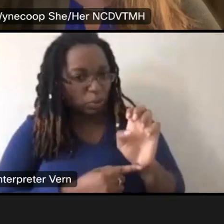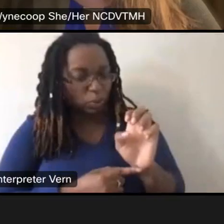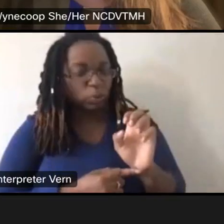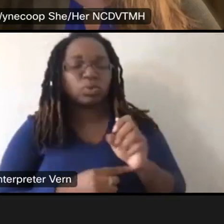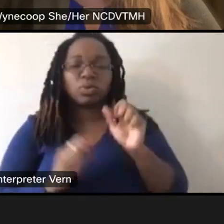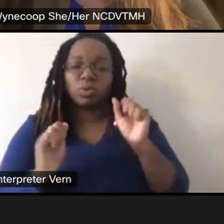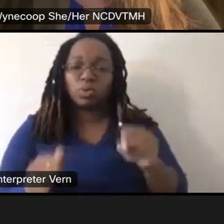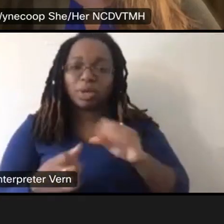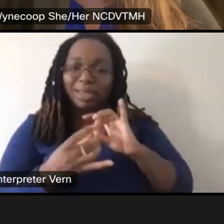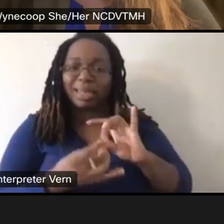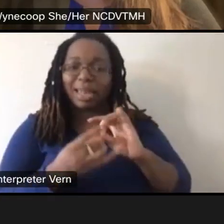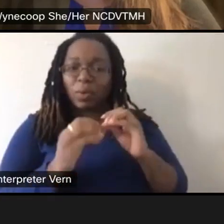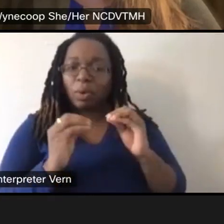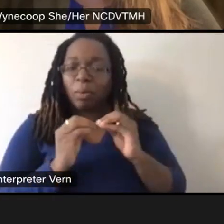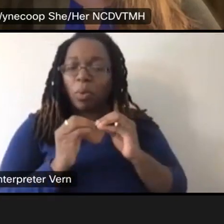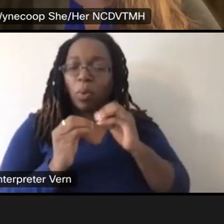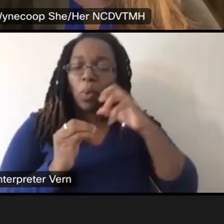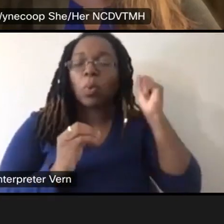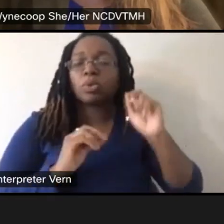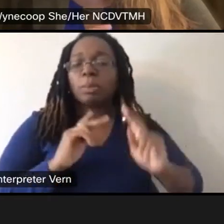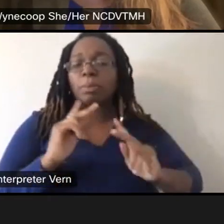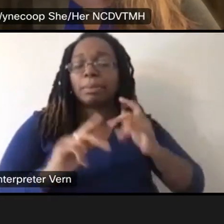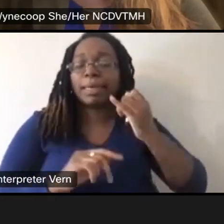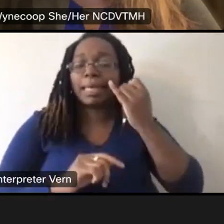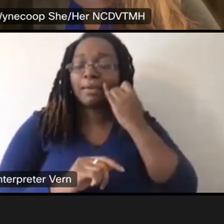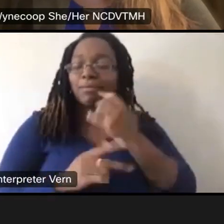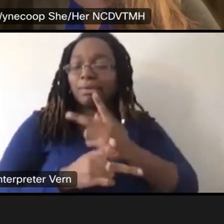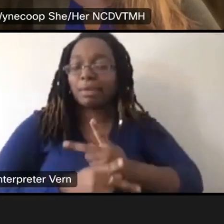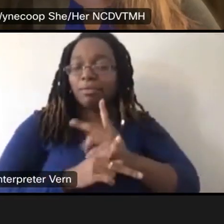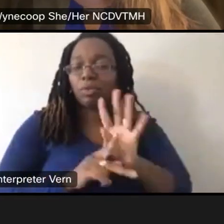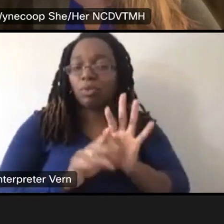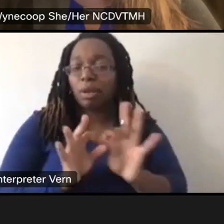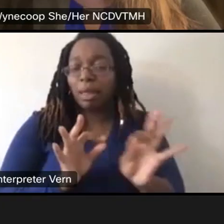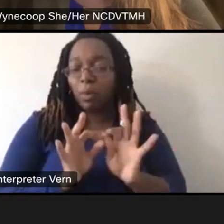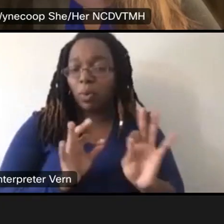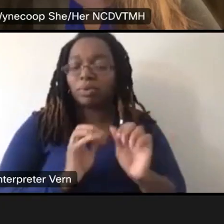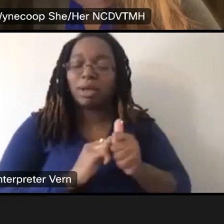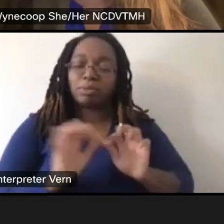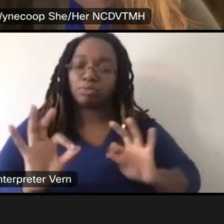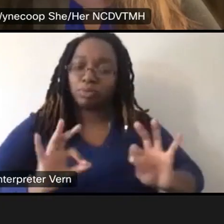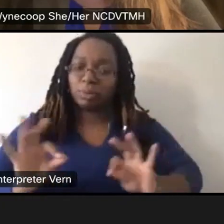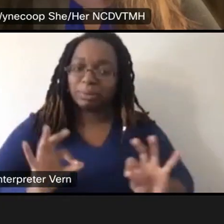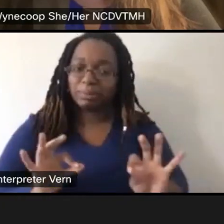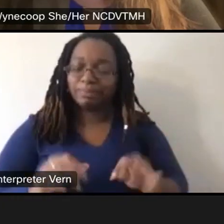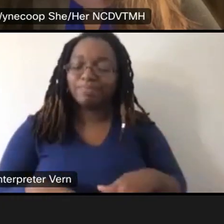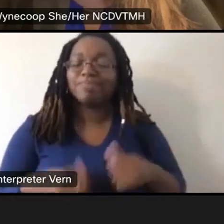older adults in the language that you're using and how you're describing things. So thinking about that a bit more, just